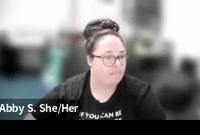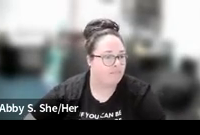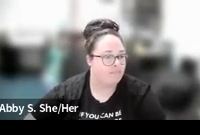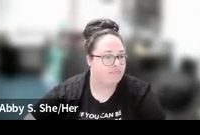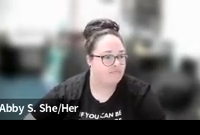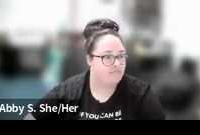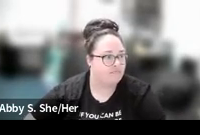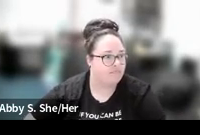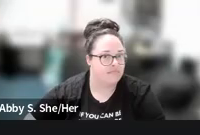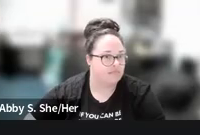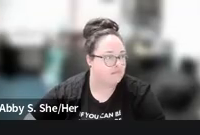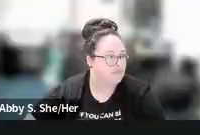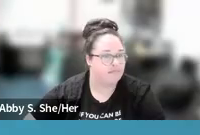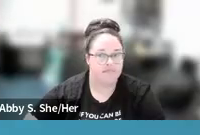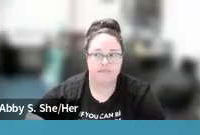Open up Instagram.